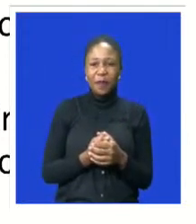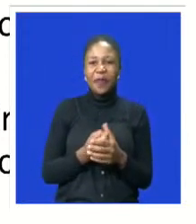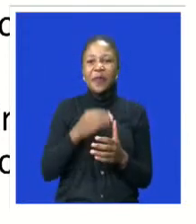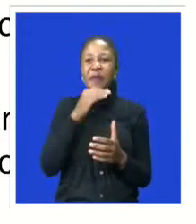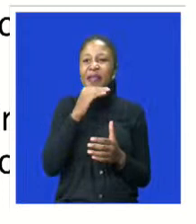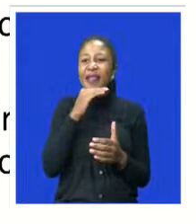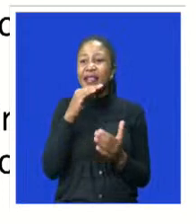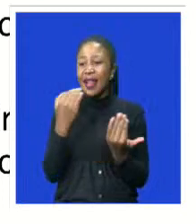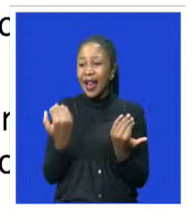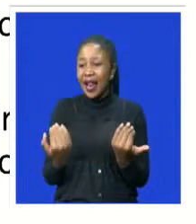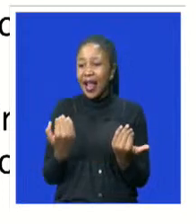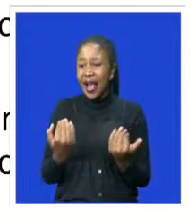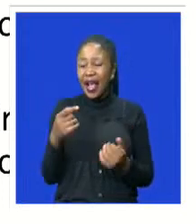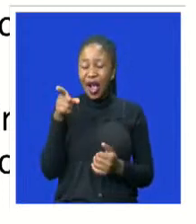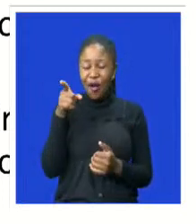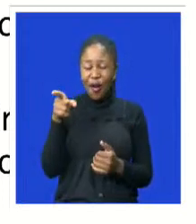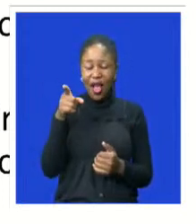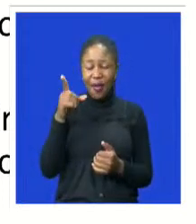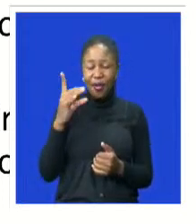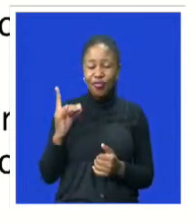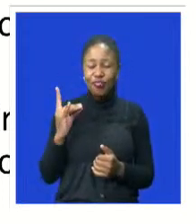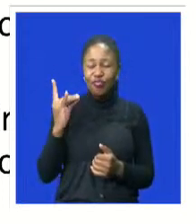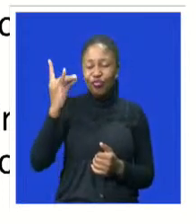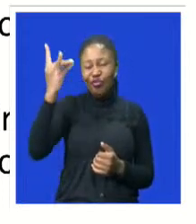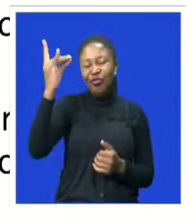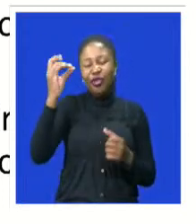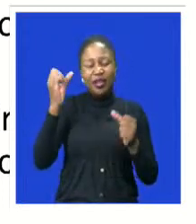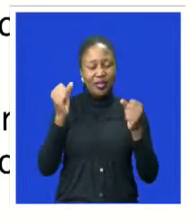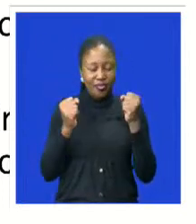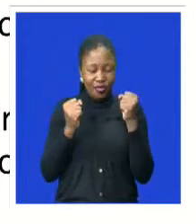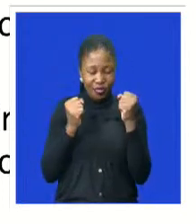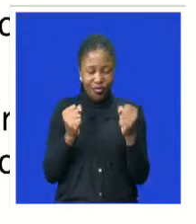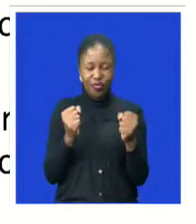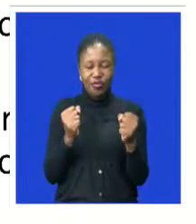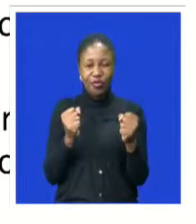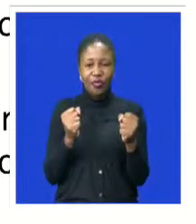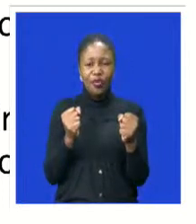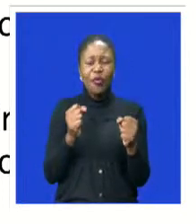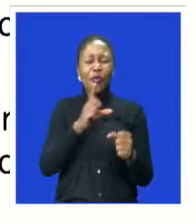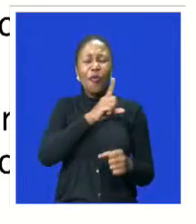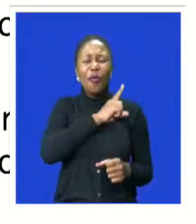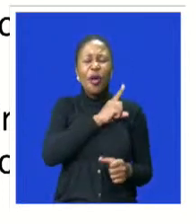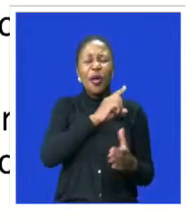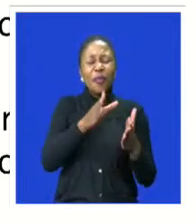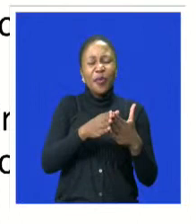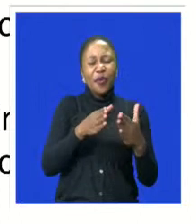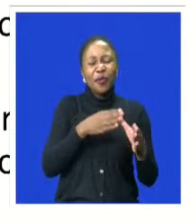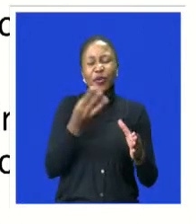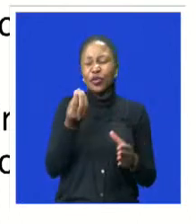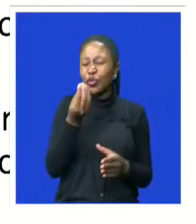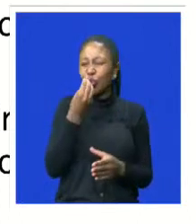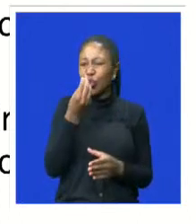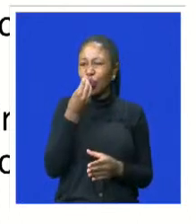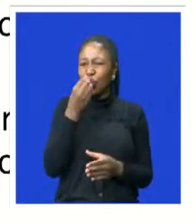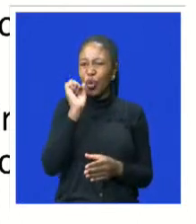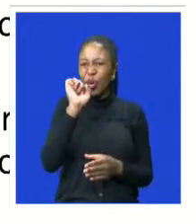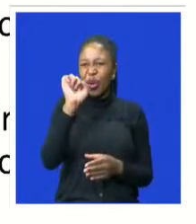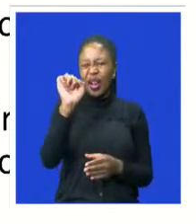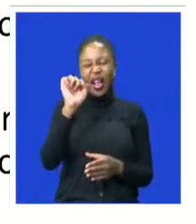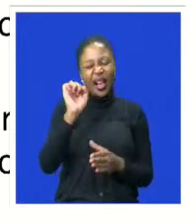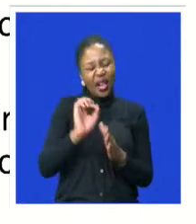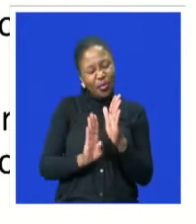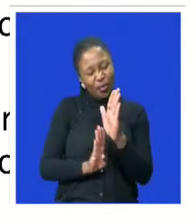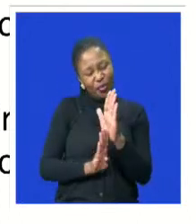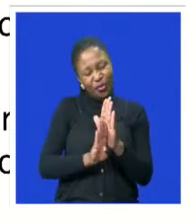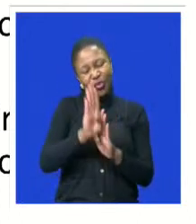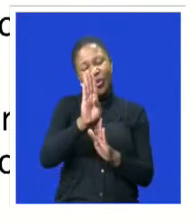taller and also they were stronger, because of their improved diet, which included much